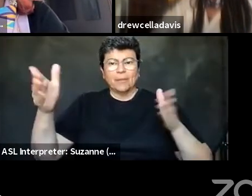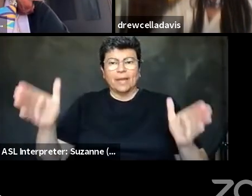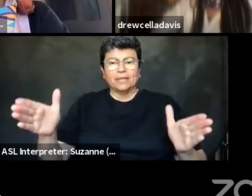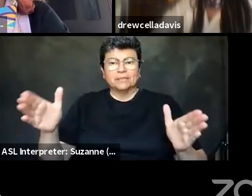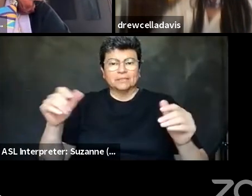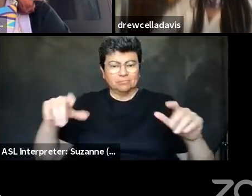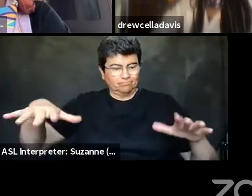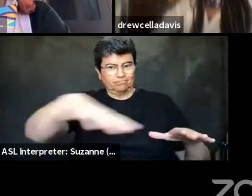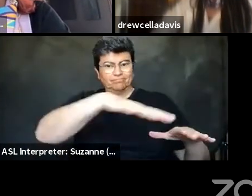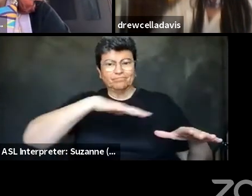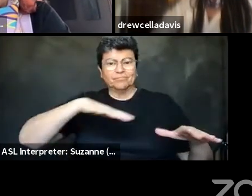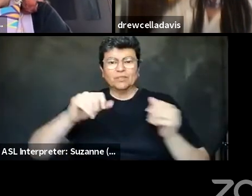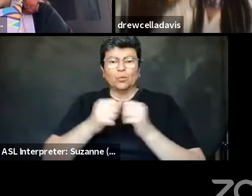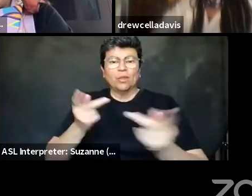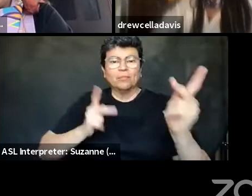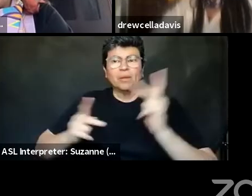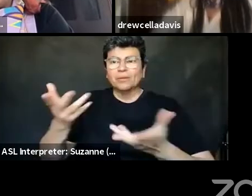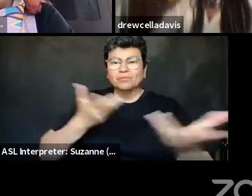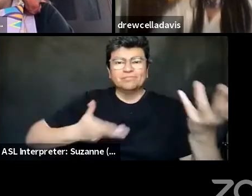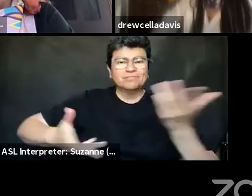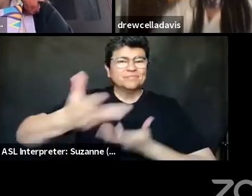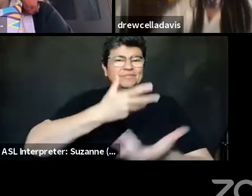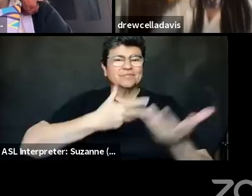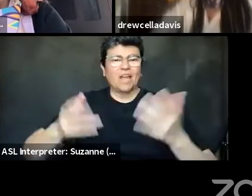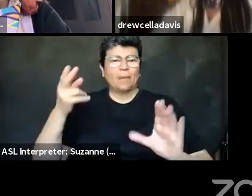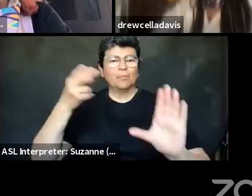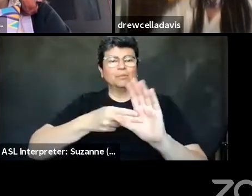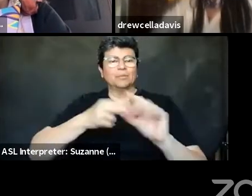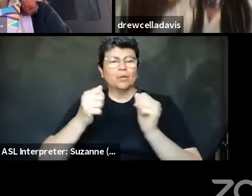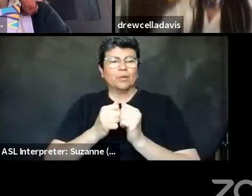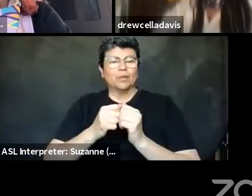I'm participating with. But